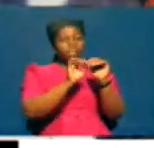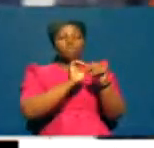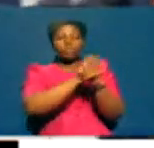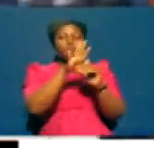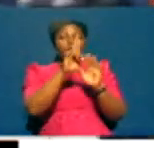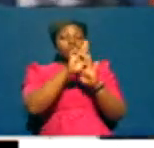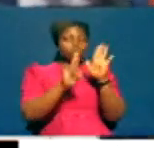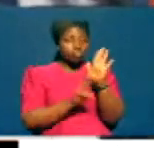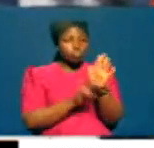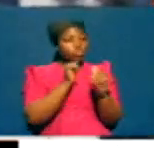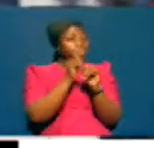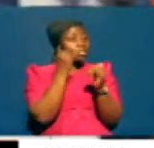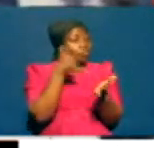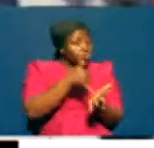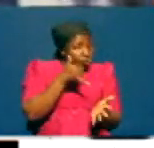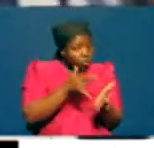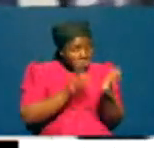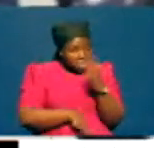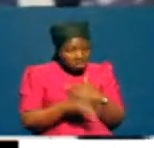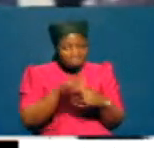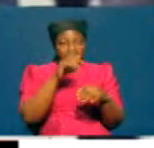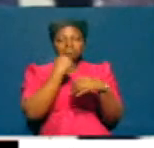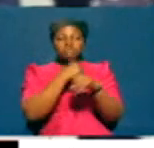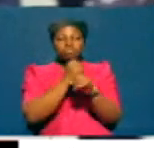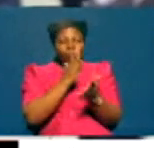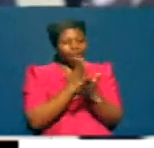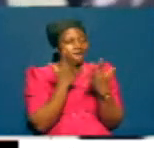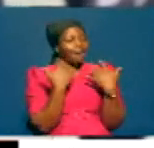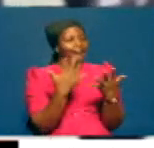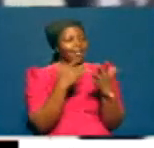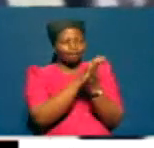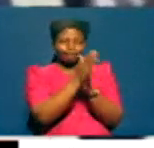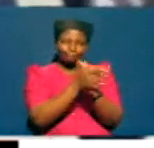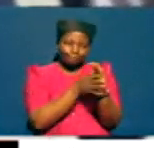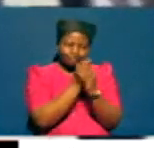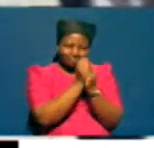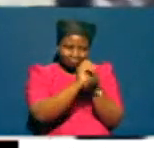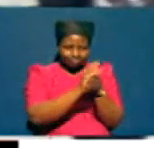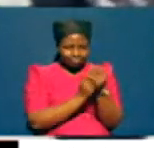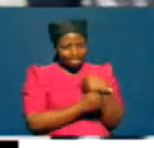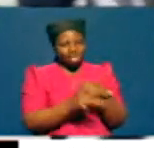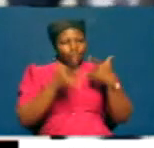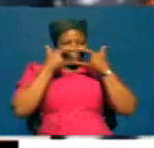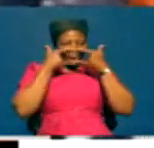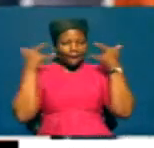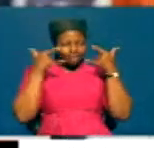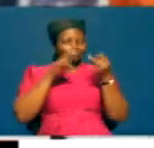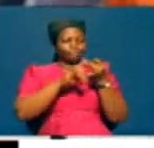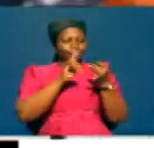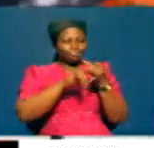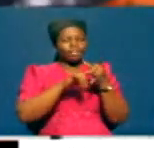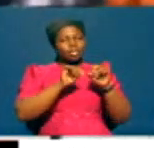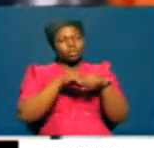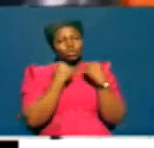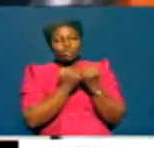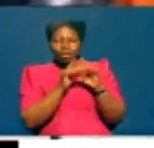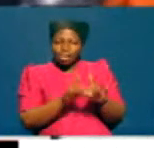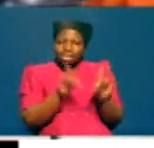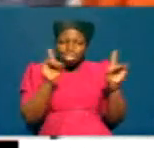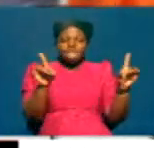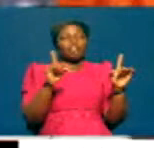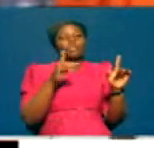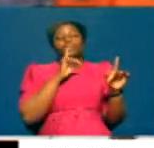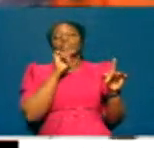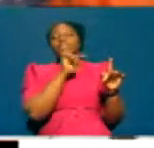include we ensure that we maintain hand washing. We still need to continue wearing our masks, observing social distance. So the measures